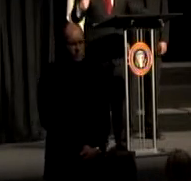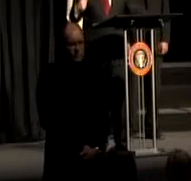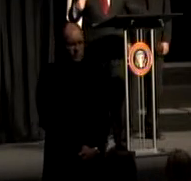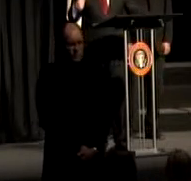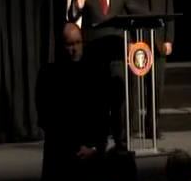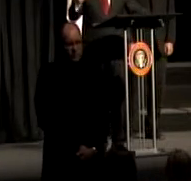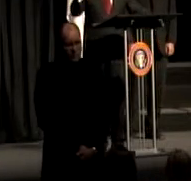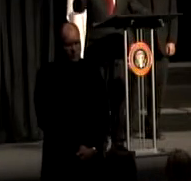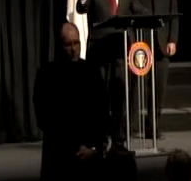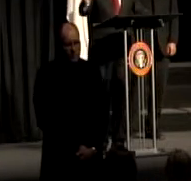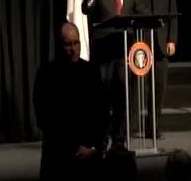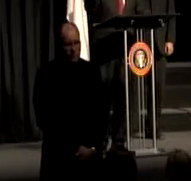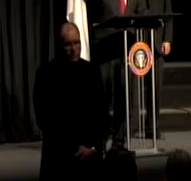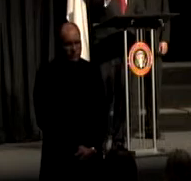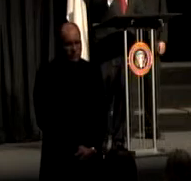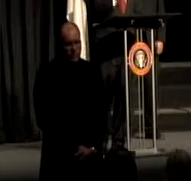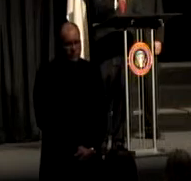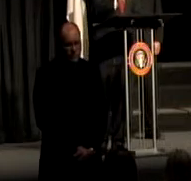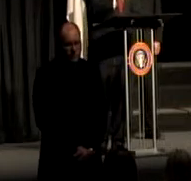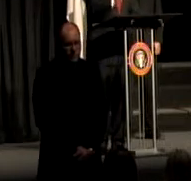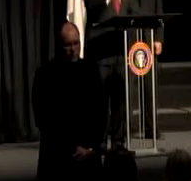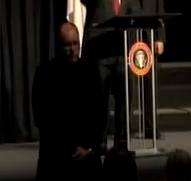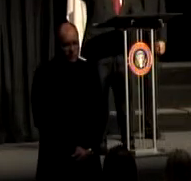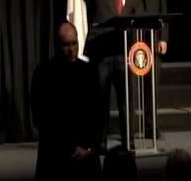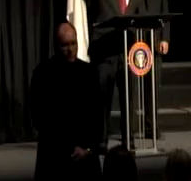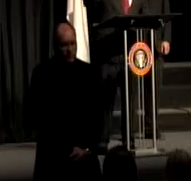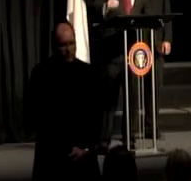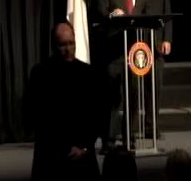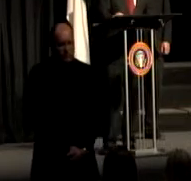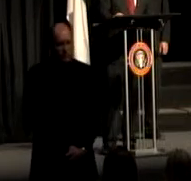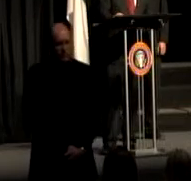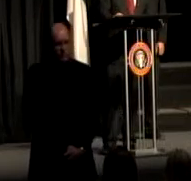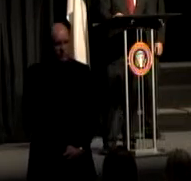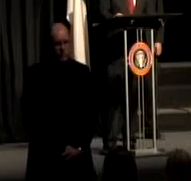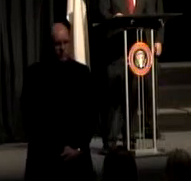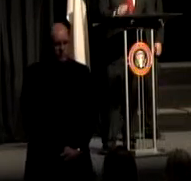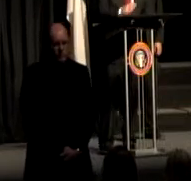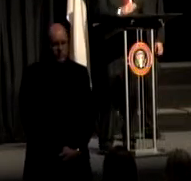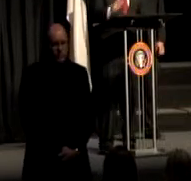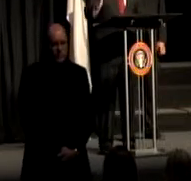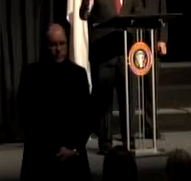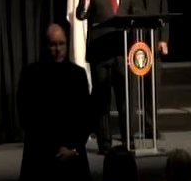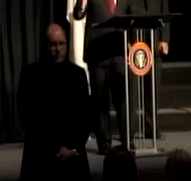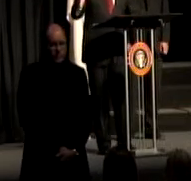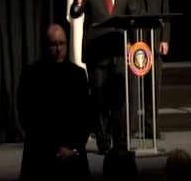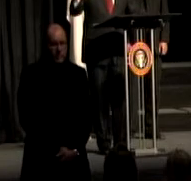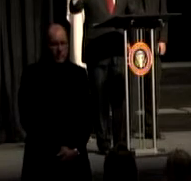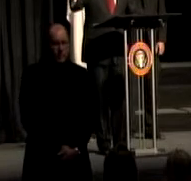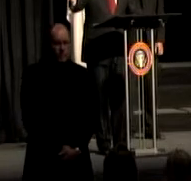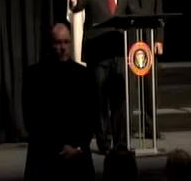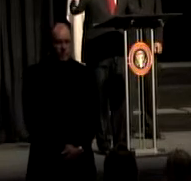died for me and he uses our unique qualities to bring glory to his name and we have no idea